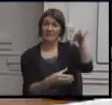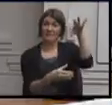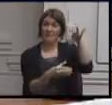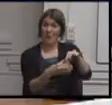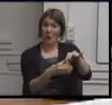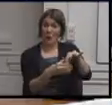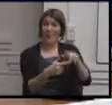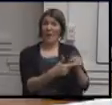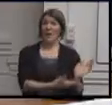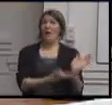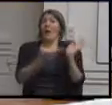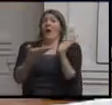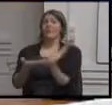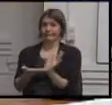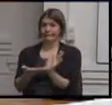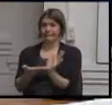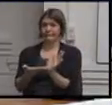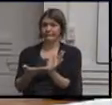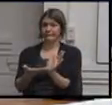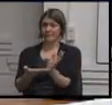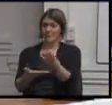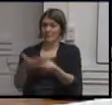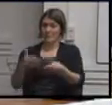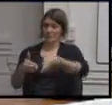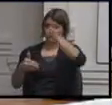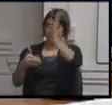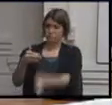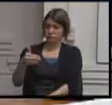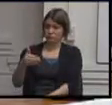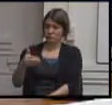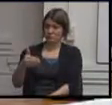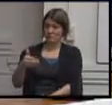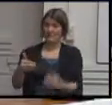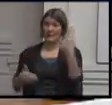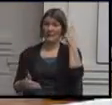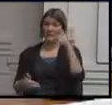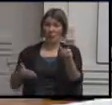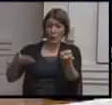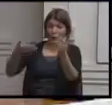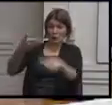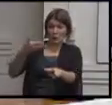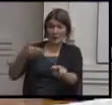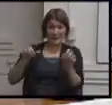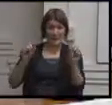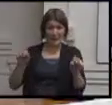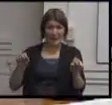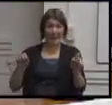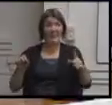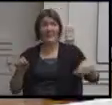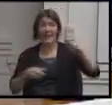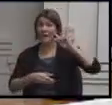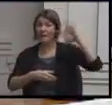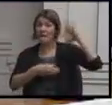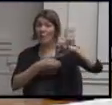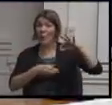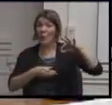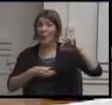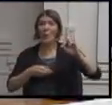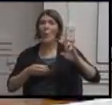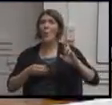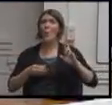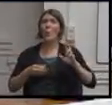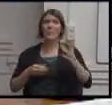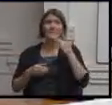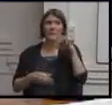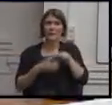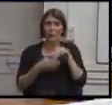we can have a budget finalized for the 16th to consider in public and vote on? Do we want to vote on these